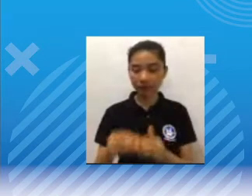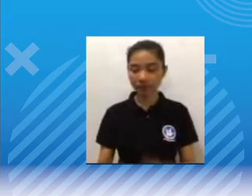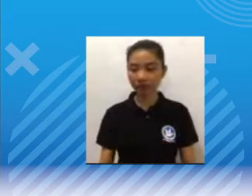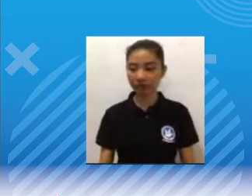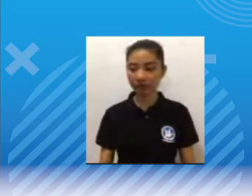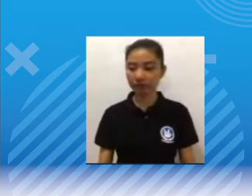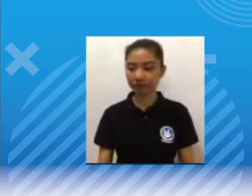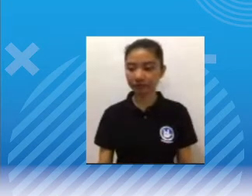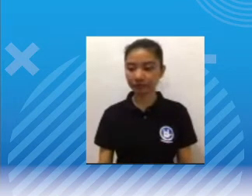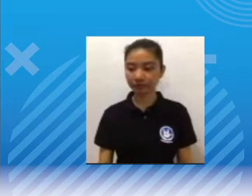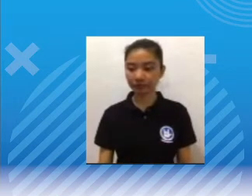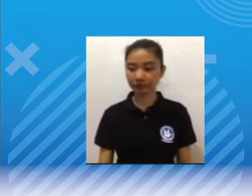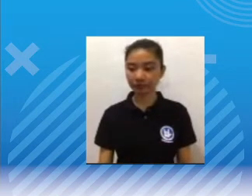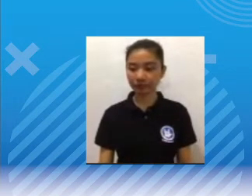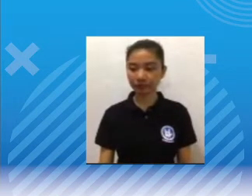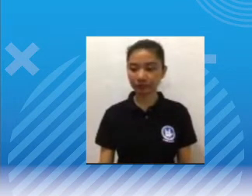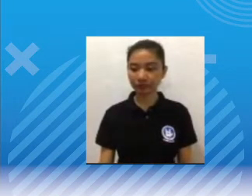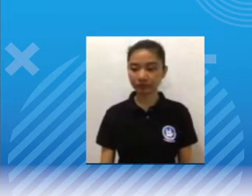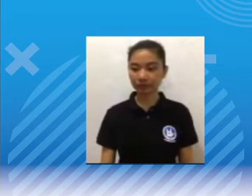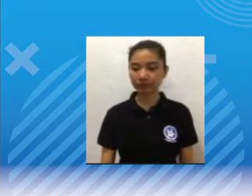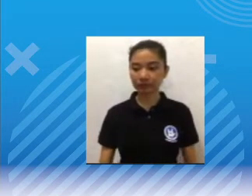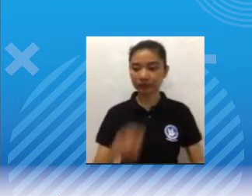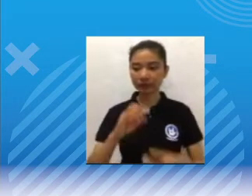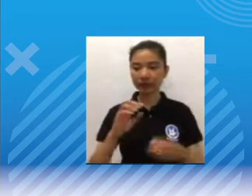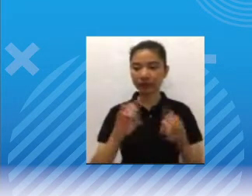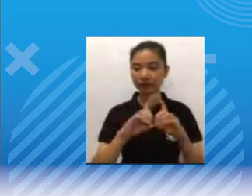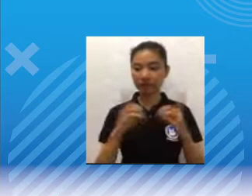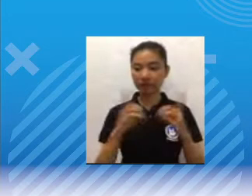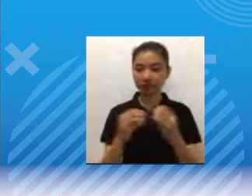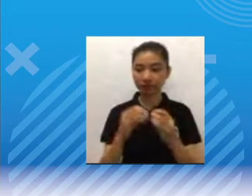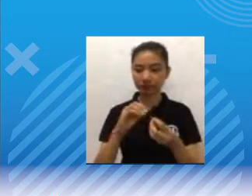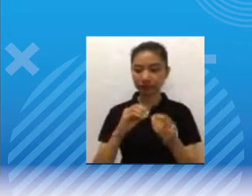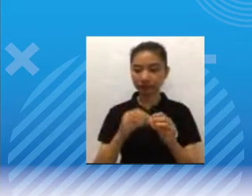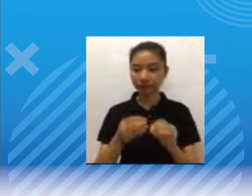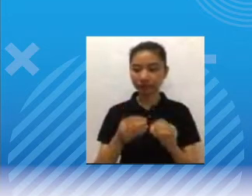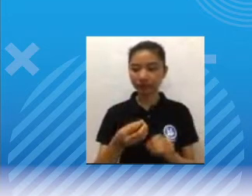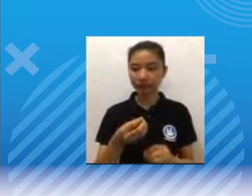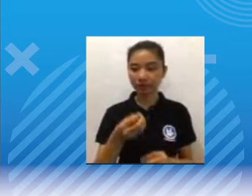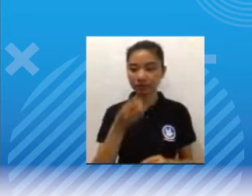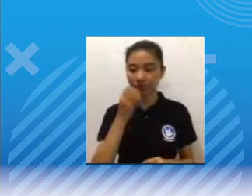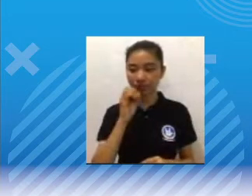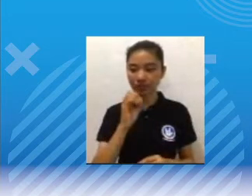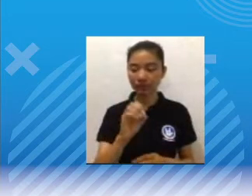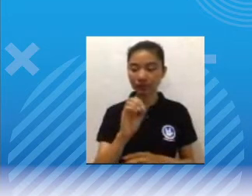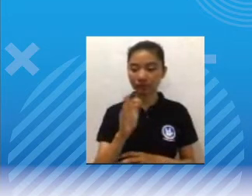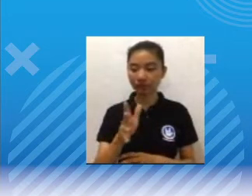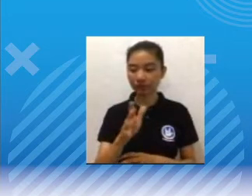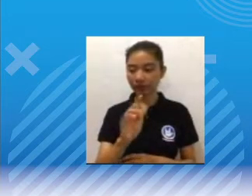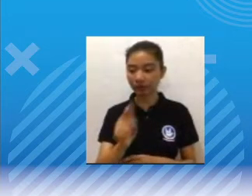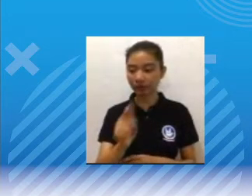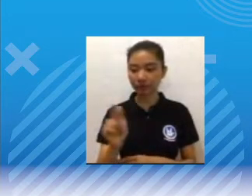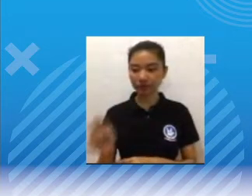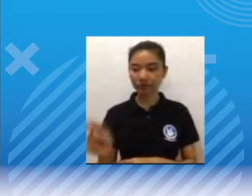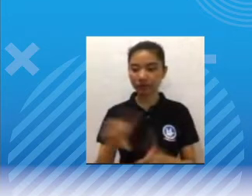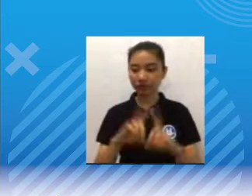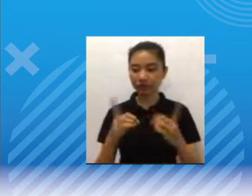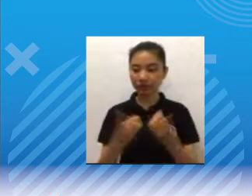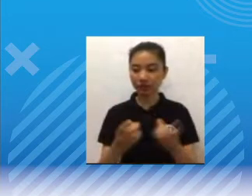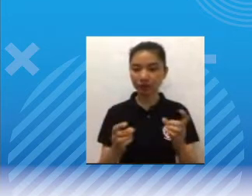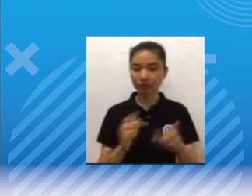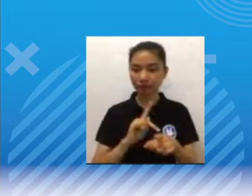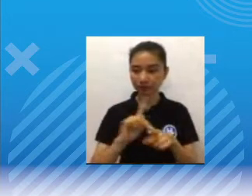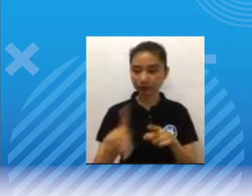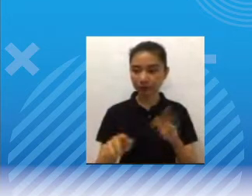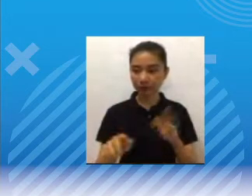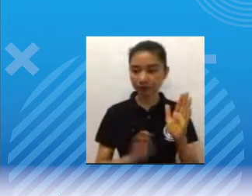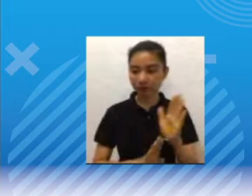DepEd Order number 50, series of 2020, or the DepEd Professional Development Priorities for Teachers and School Leaders